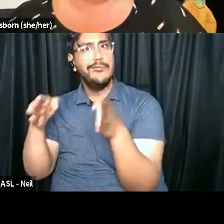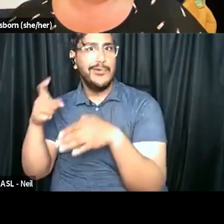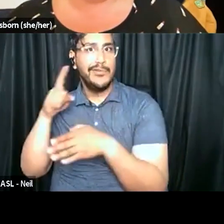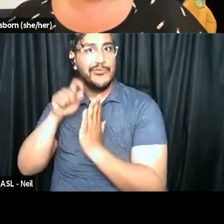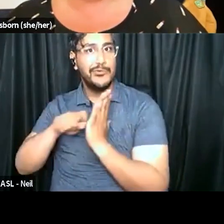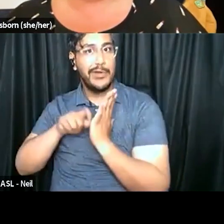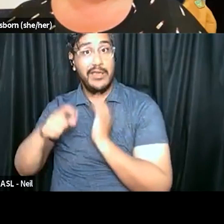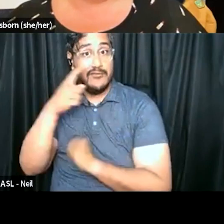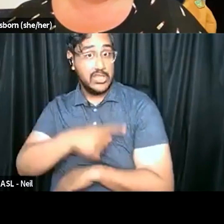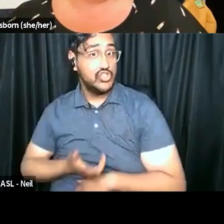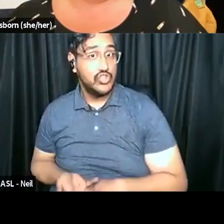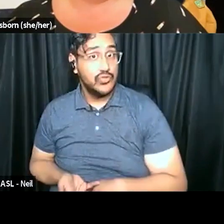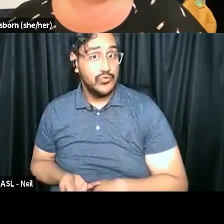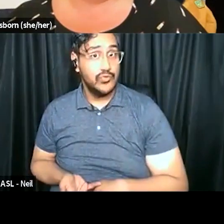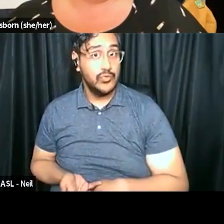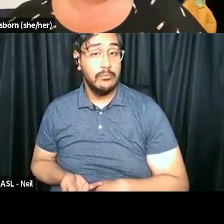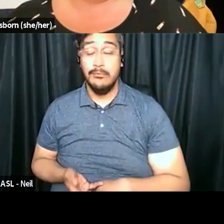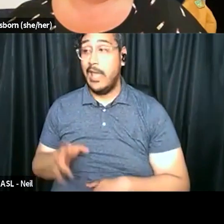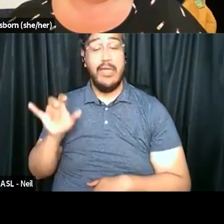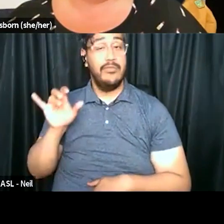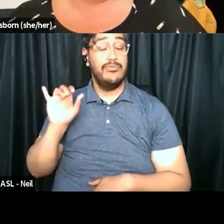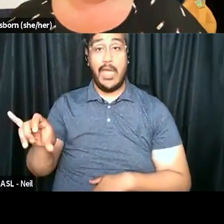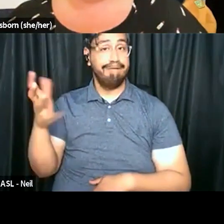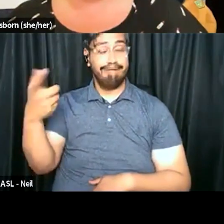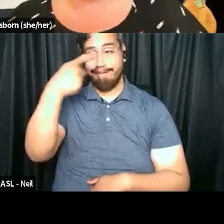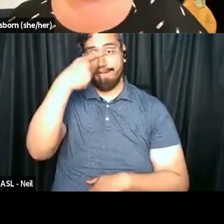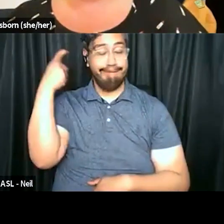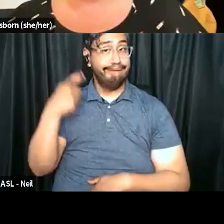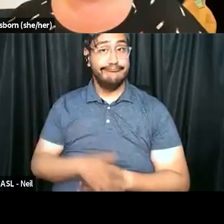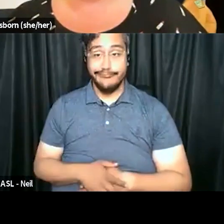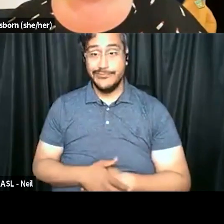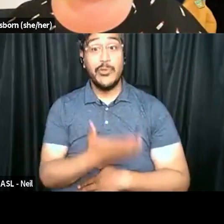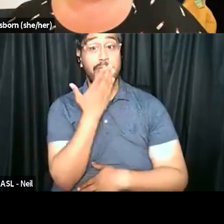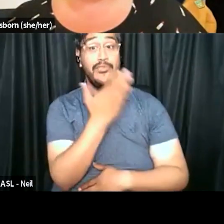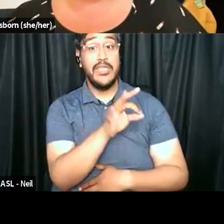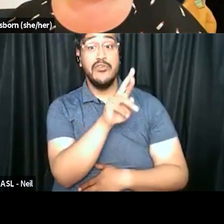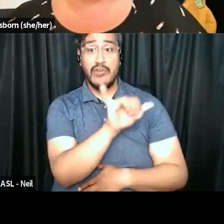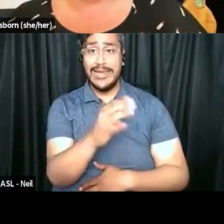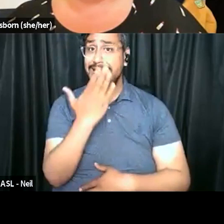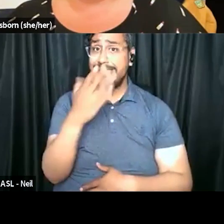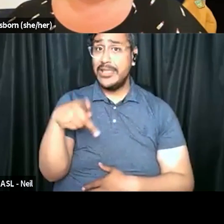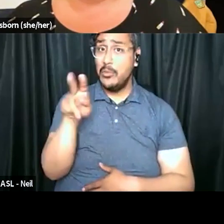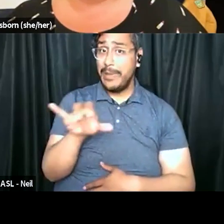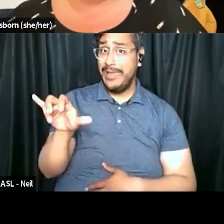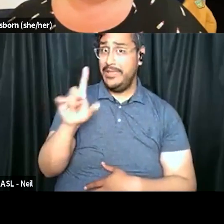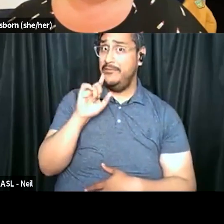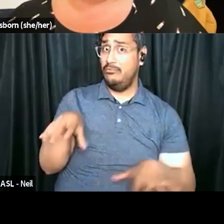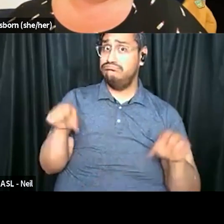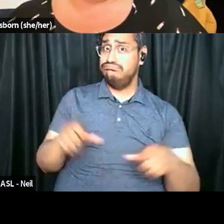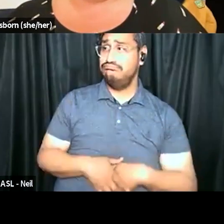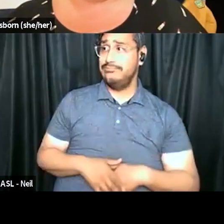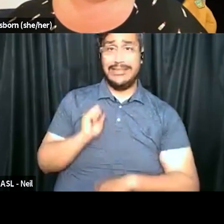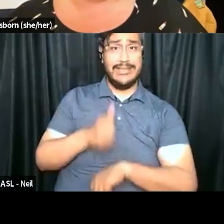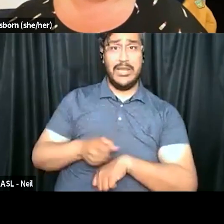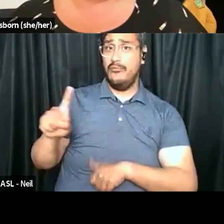And it has stayed with me forever. Thank you so much, Frannie. And thank you, Peggy, for taking us on and putting that first book together.